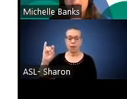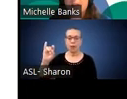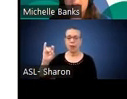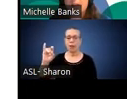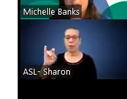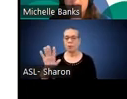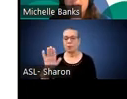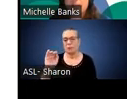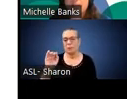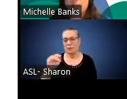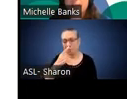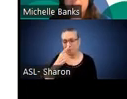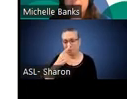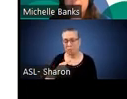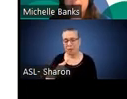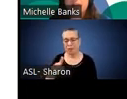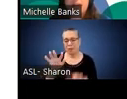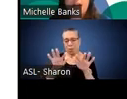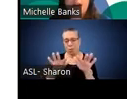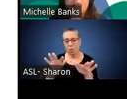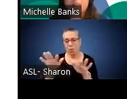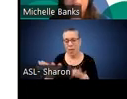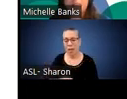down just a bit. Sure.